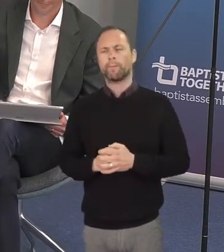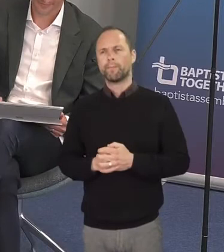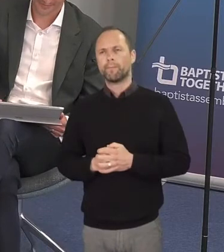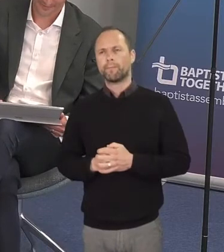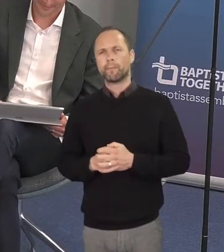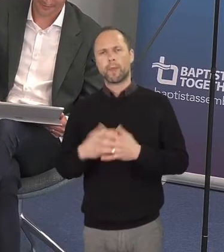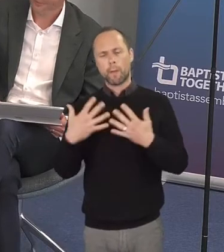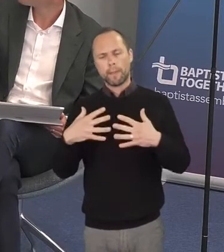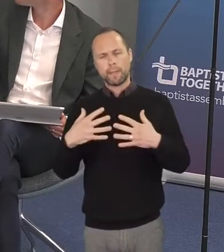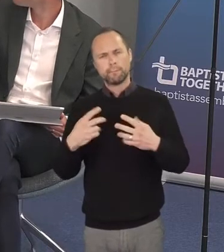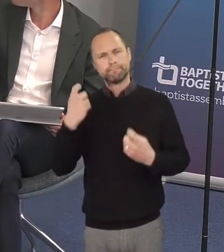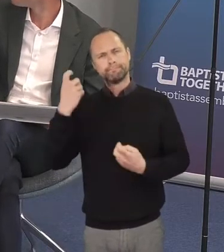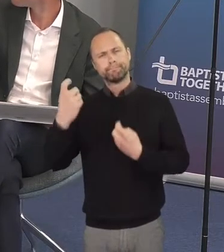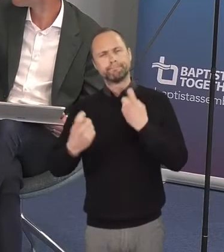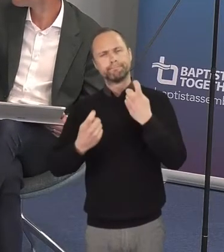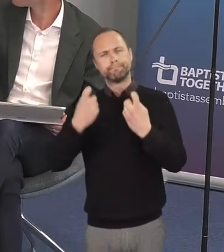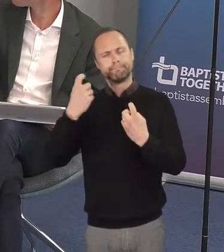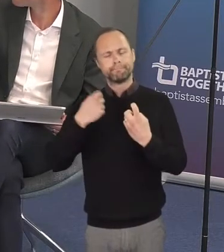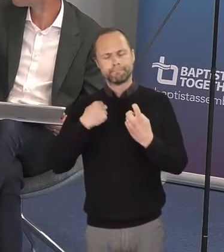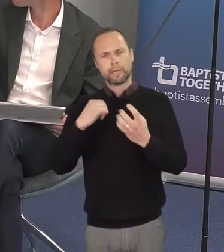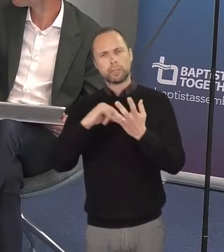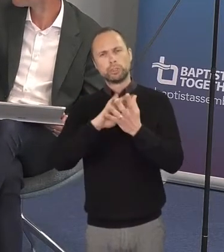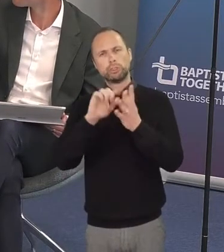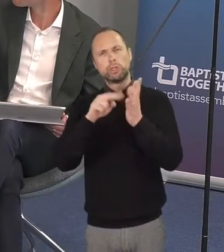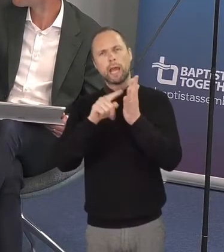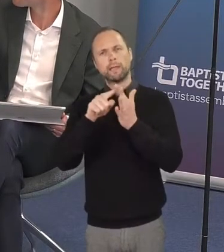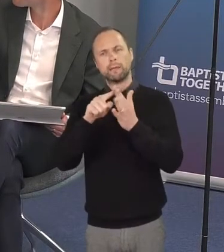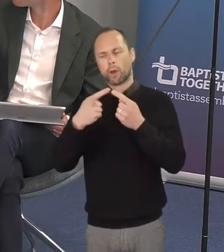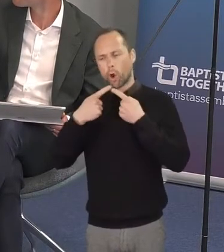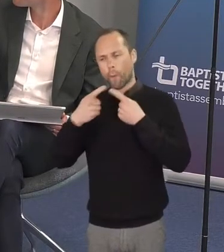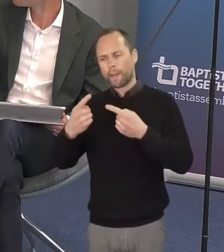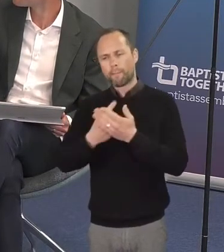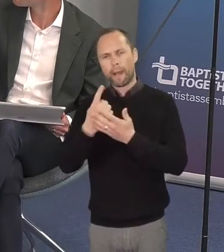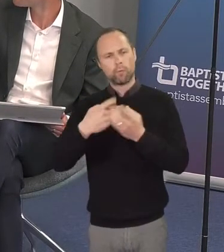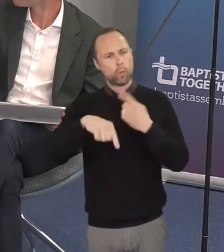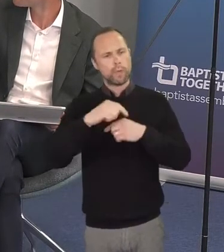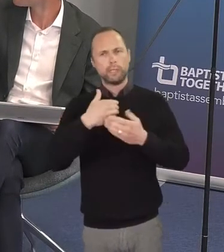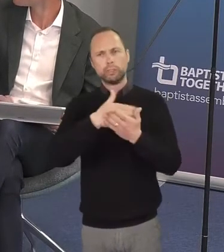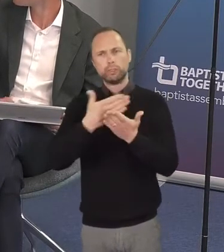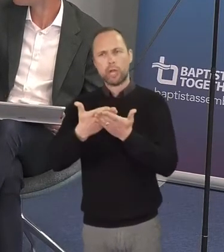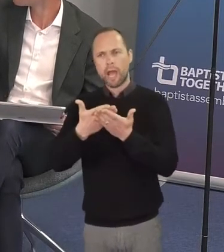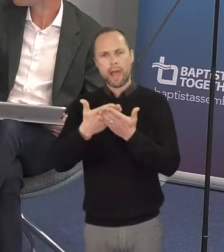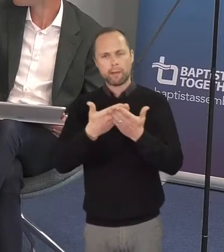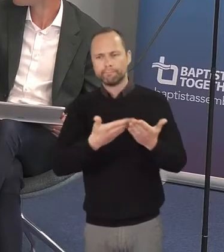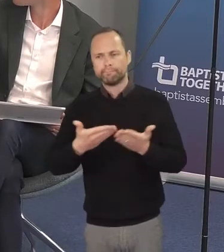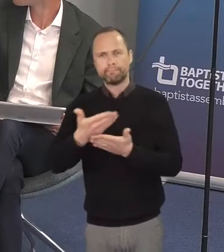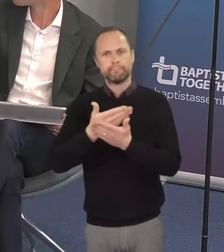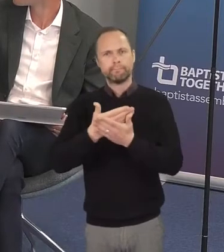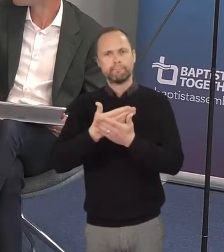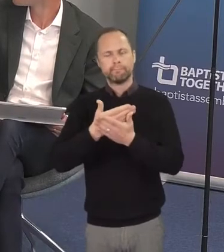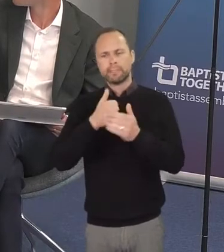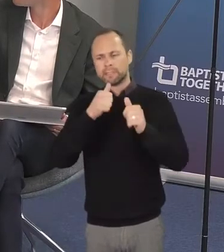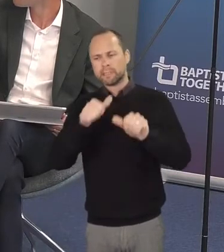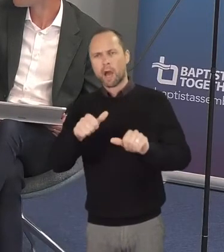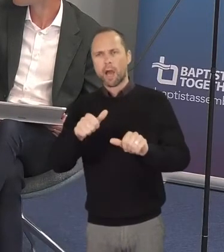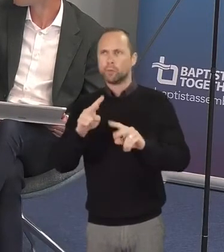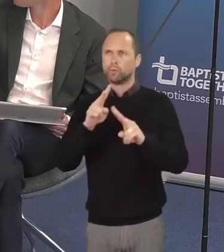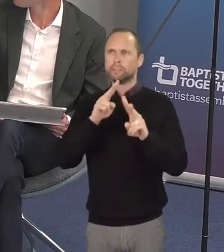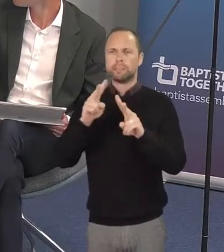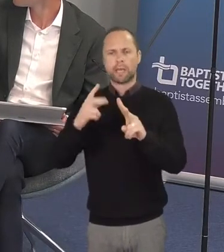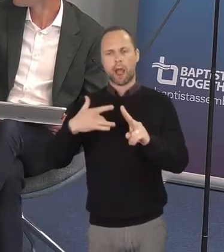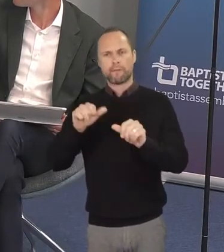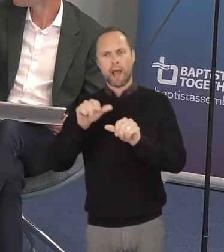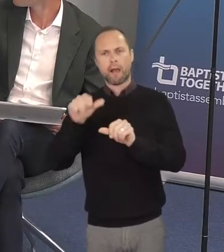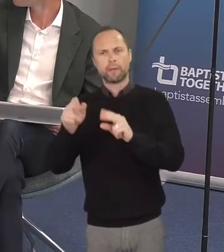I was reflecting as well this morning on his comments about how we all share this desire to see life after death, but also this desire to